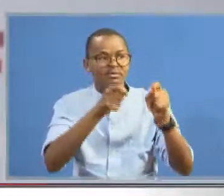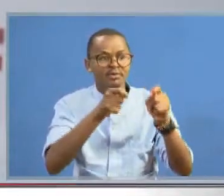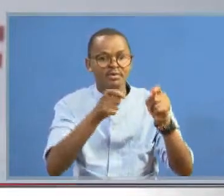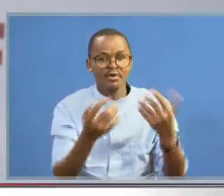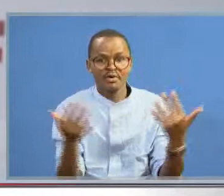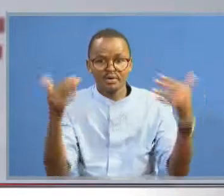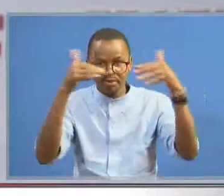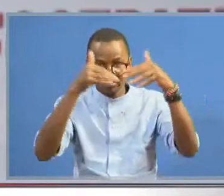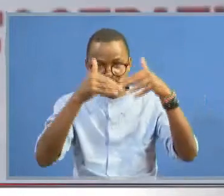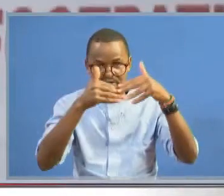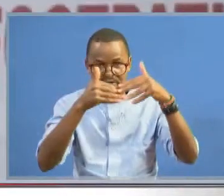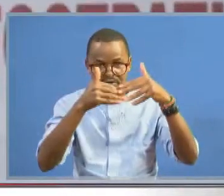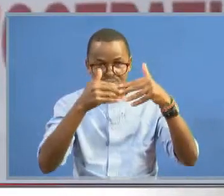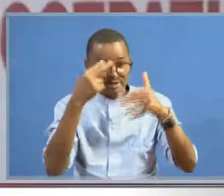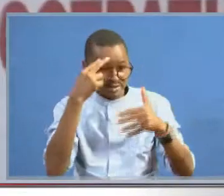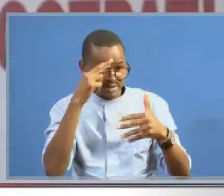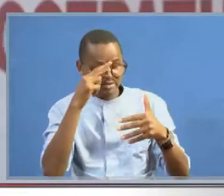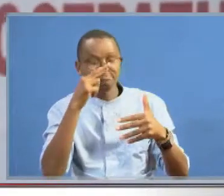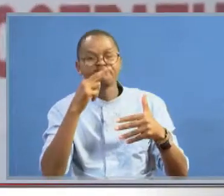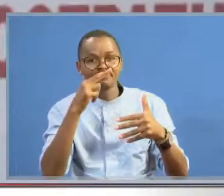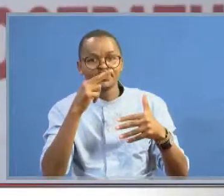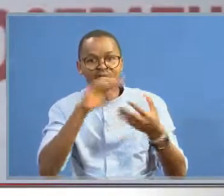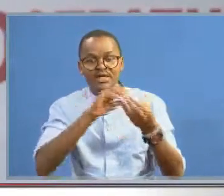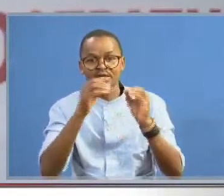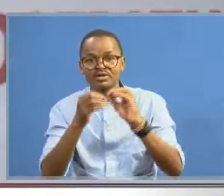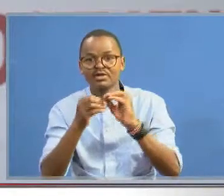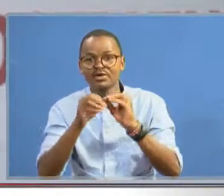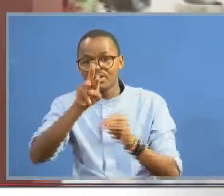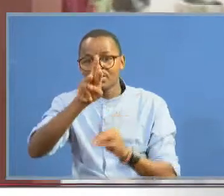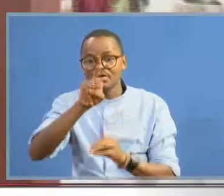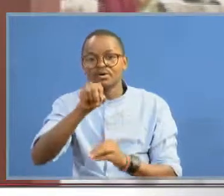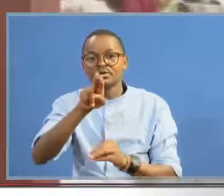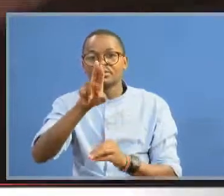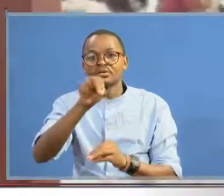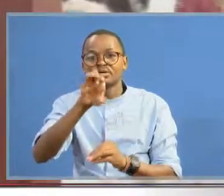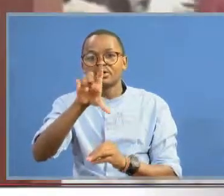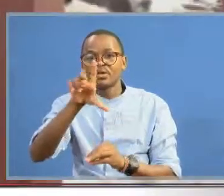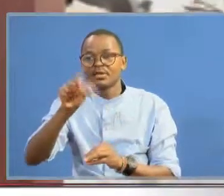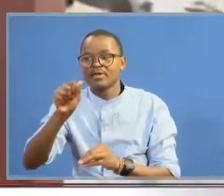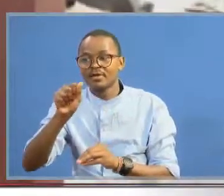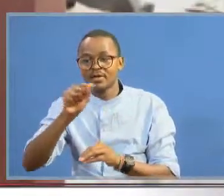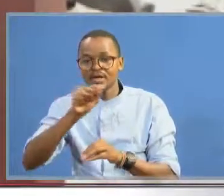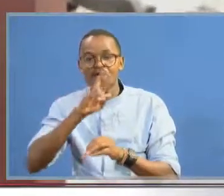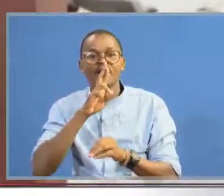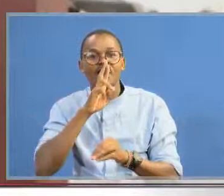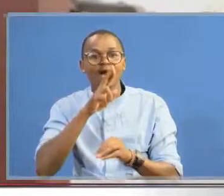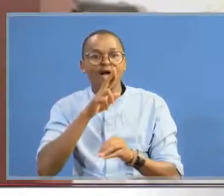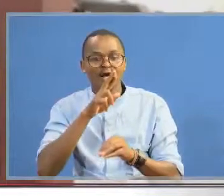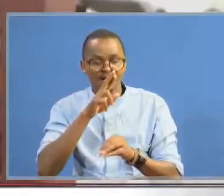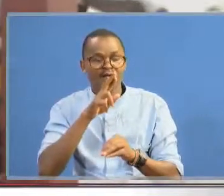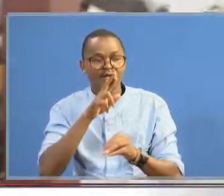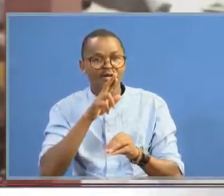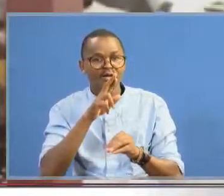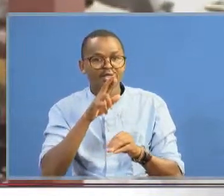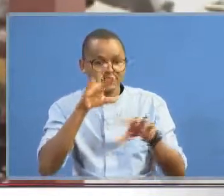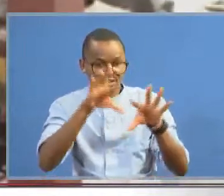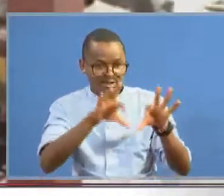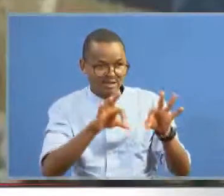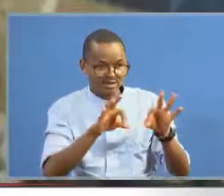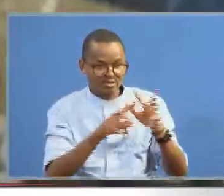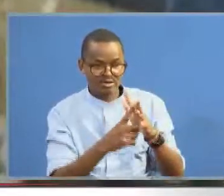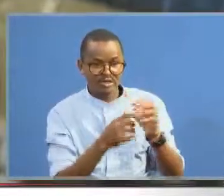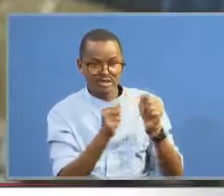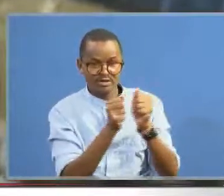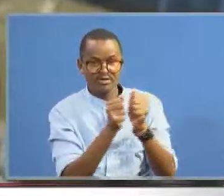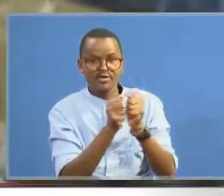assembly, will see the creation of municipality administrators to see all town plans are adhered to. To begin with